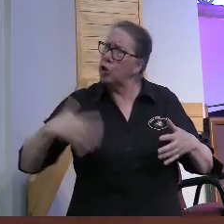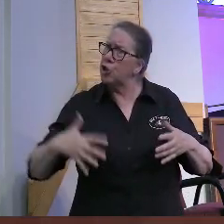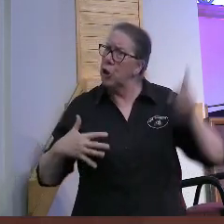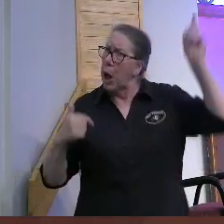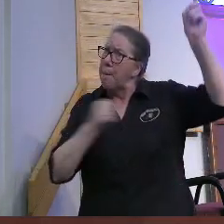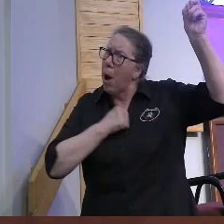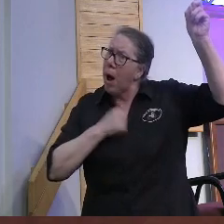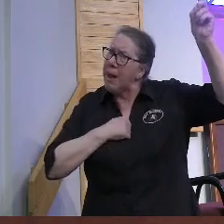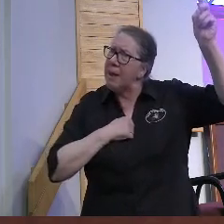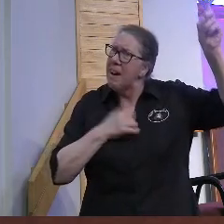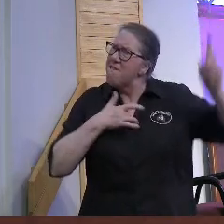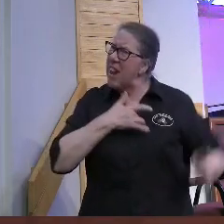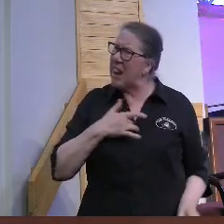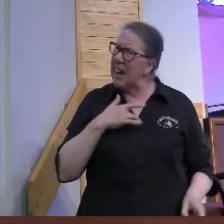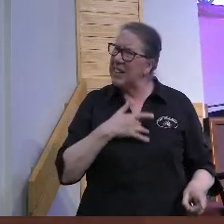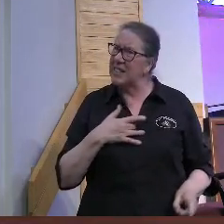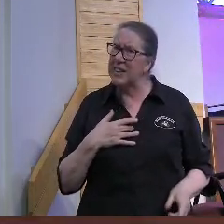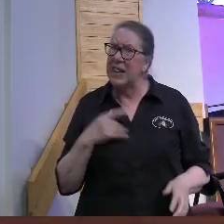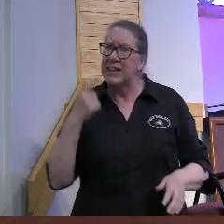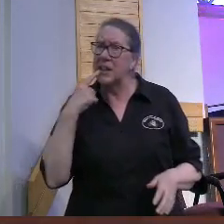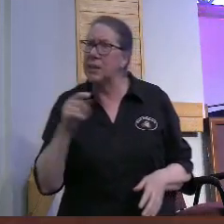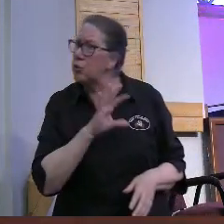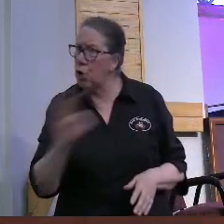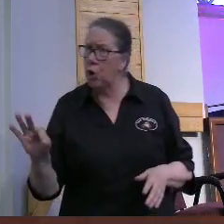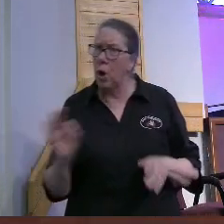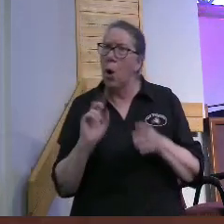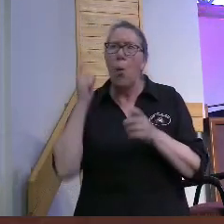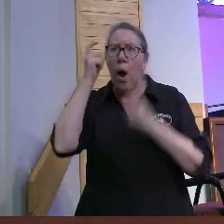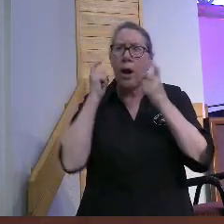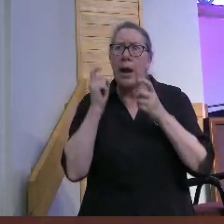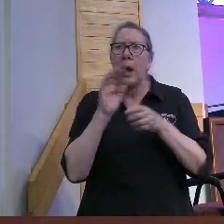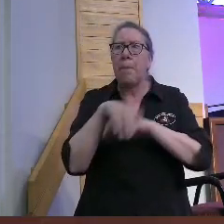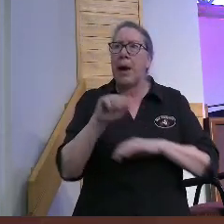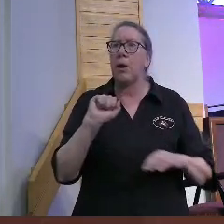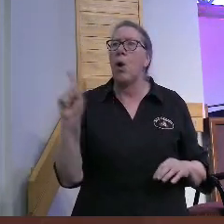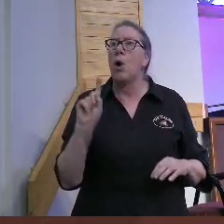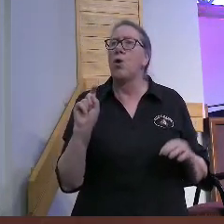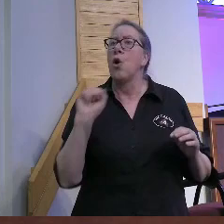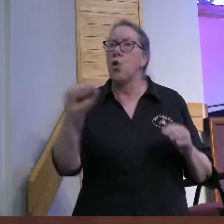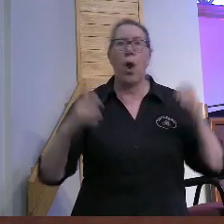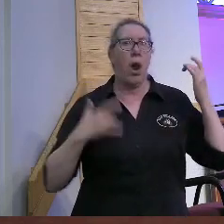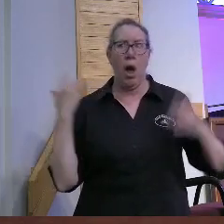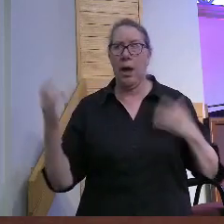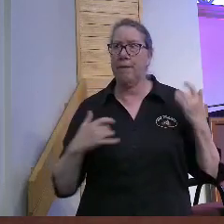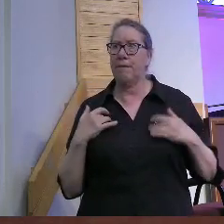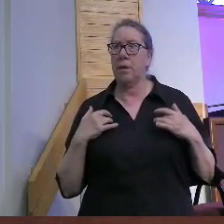25, don't worry about your life. Verse 31, don't worry about what you're going to eat. Don't worry about